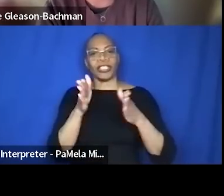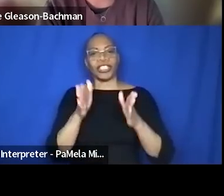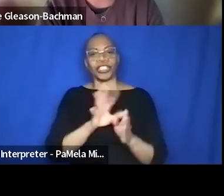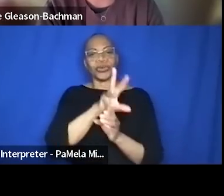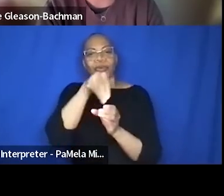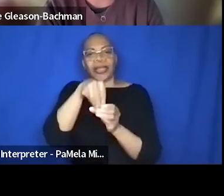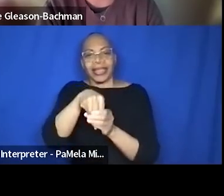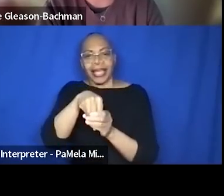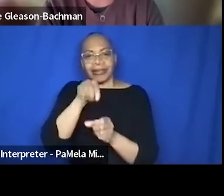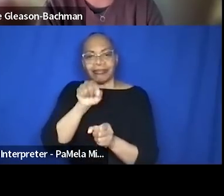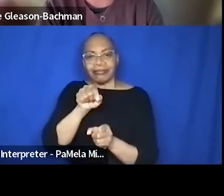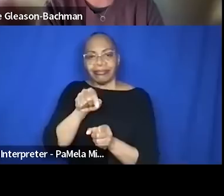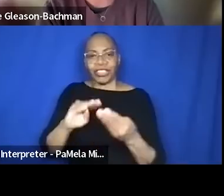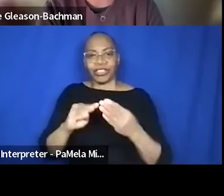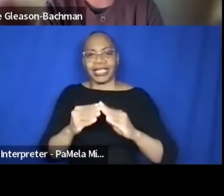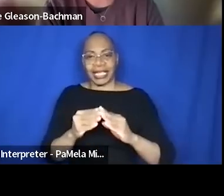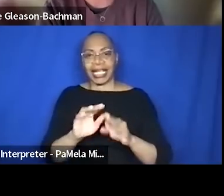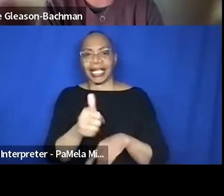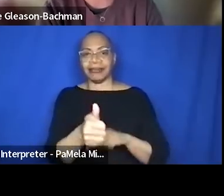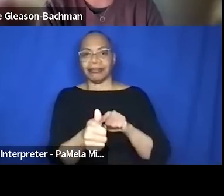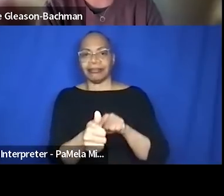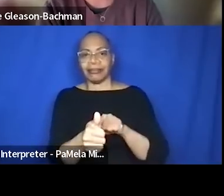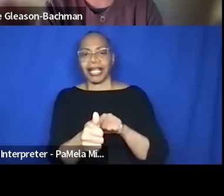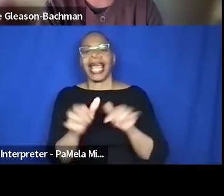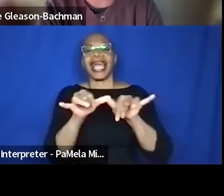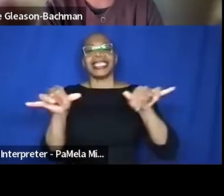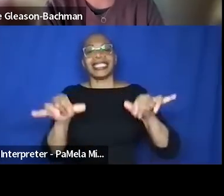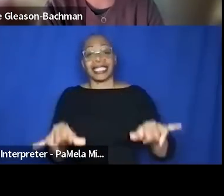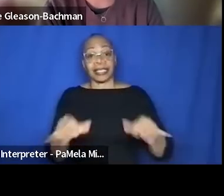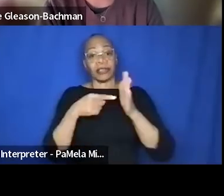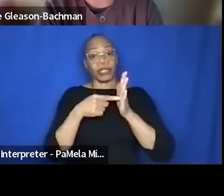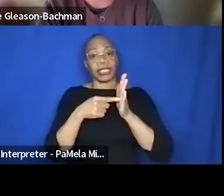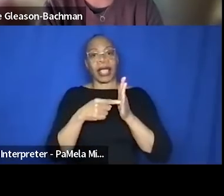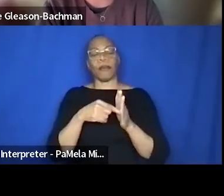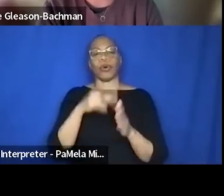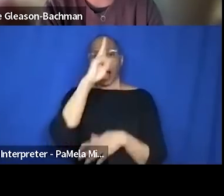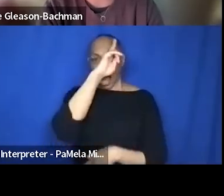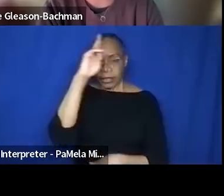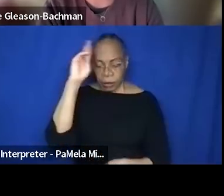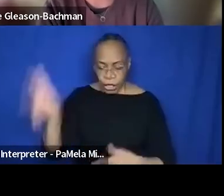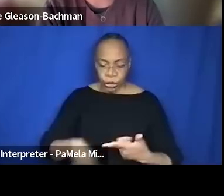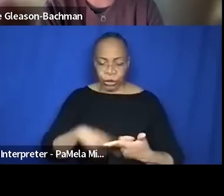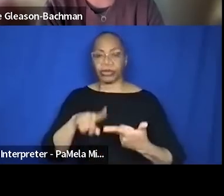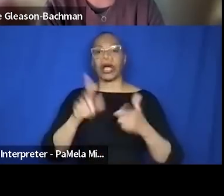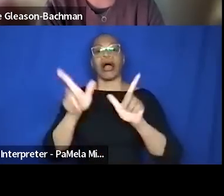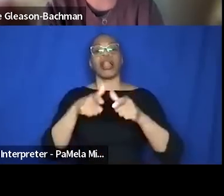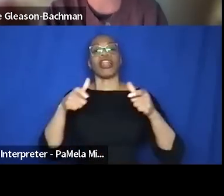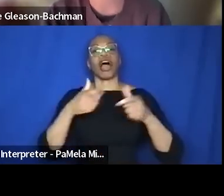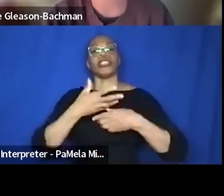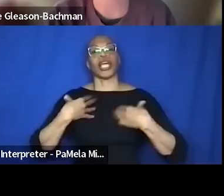city, within systems like hospitals and larger healthcare